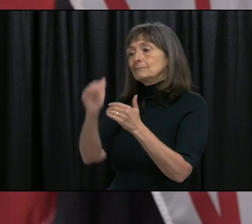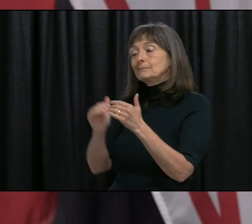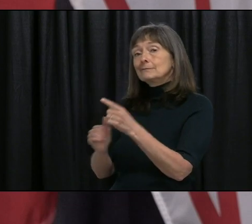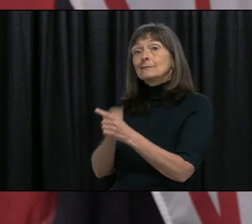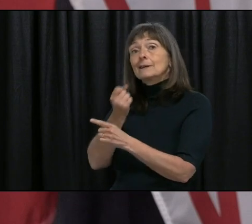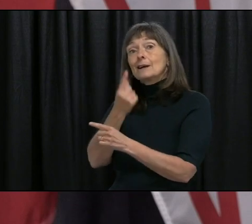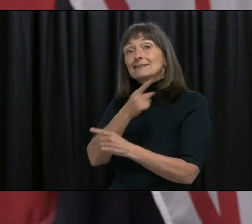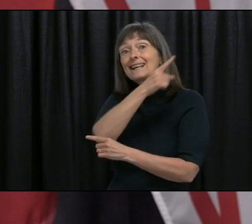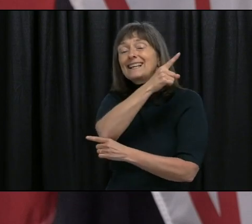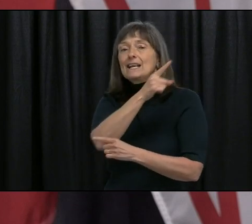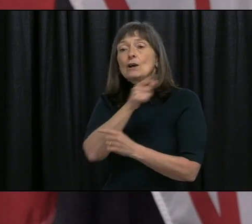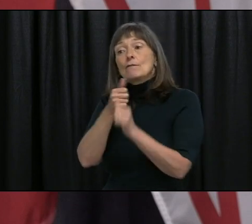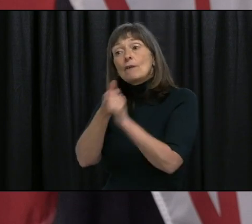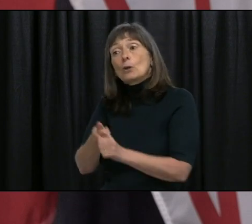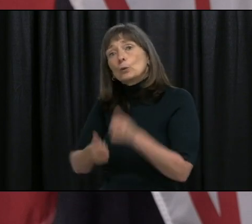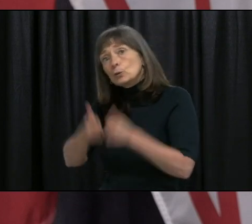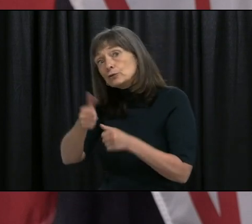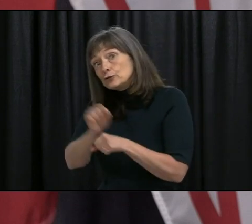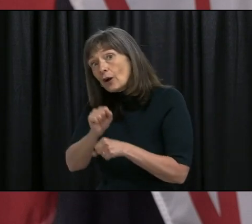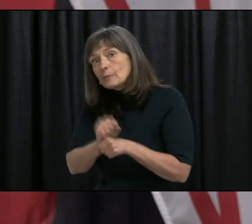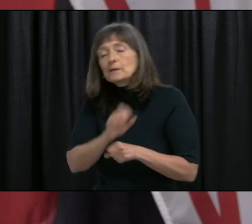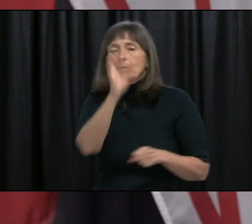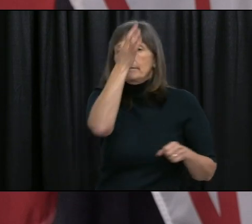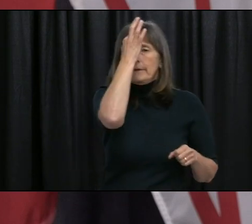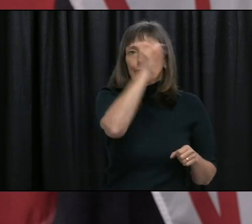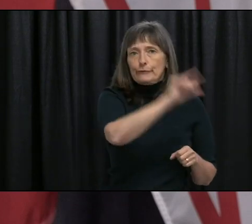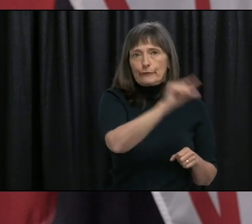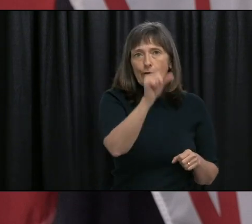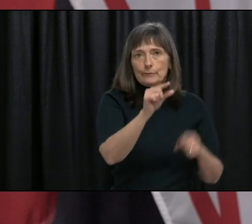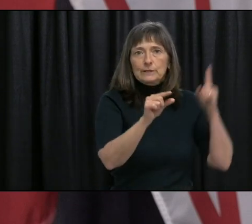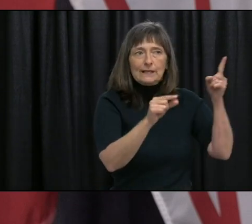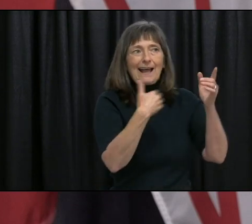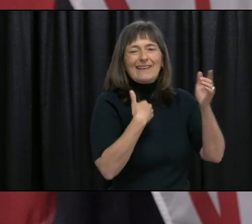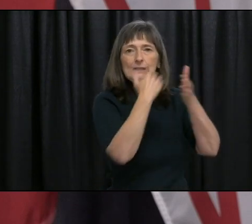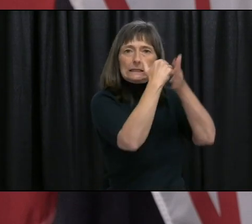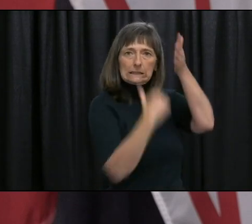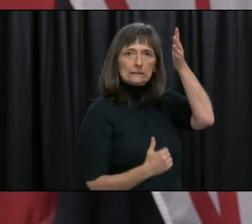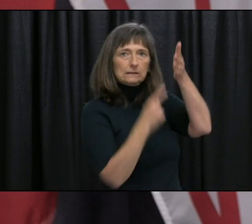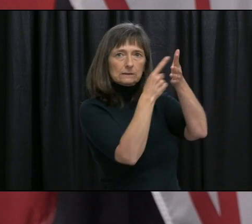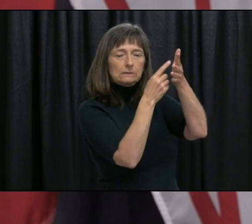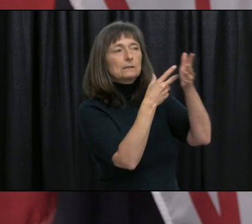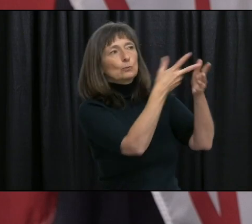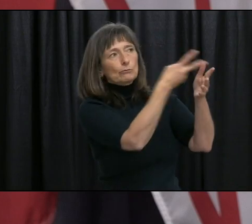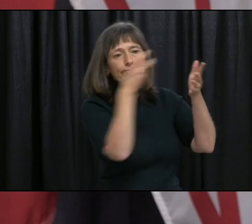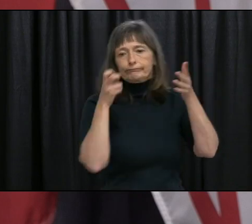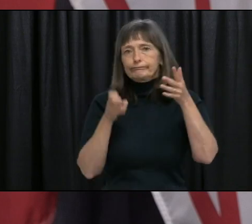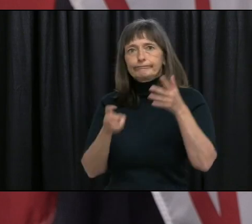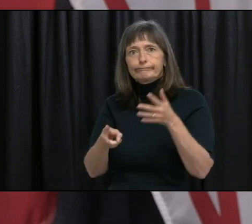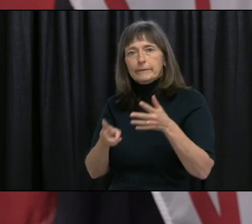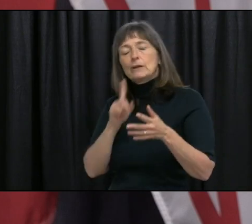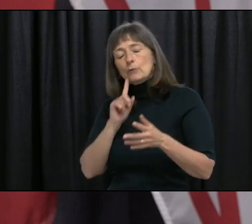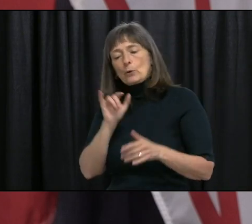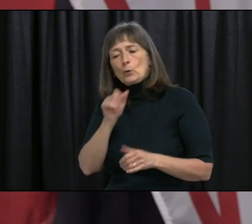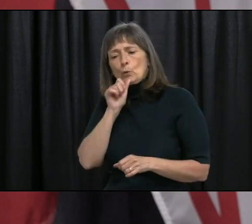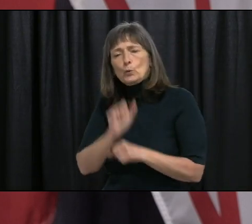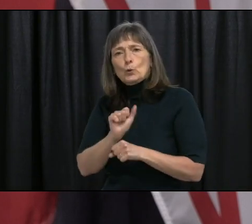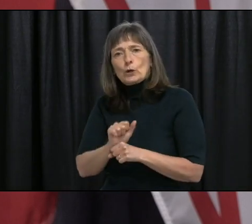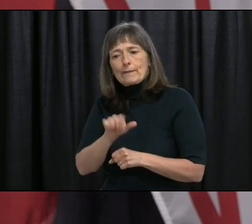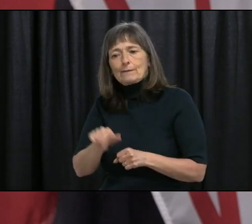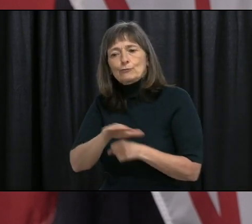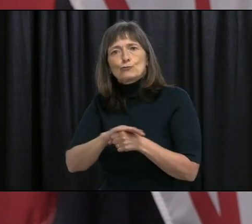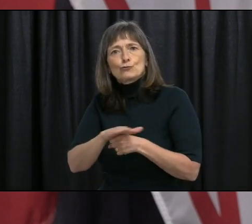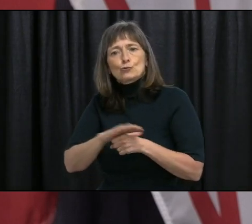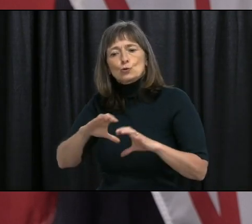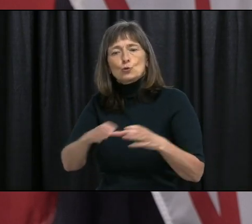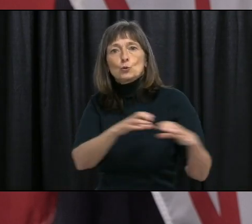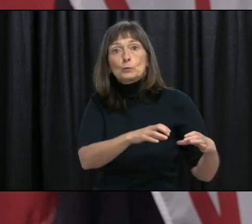federal government had identified as essential services or functions. So this pandemic has shown that the term essential